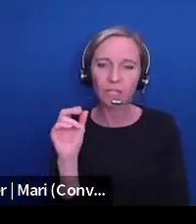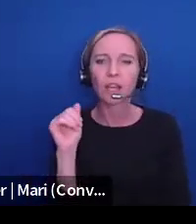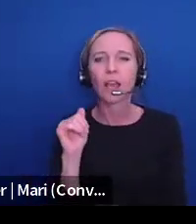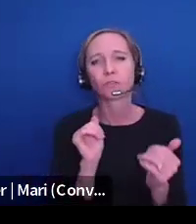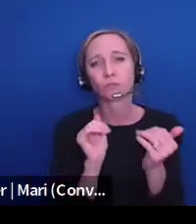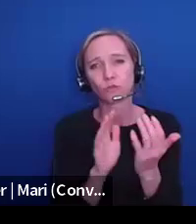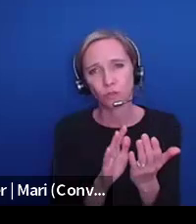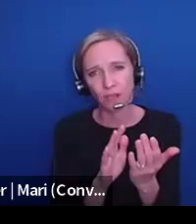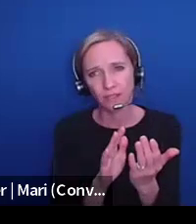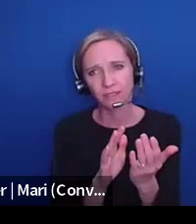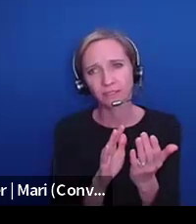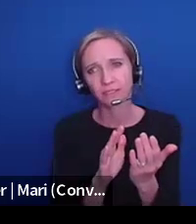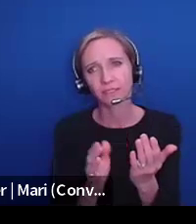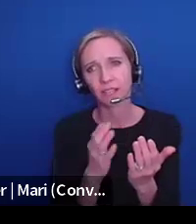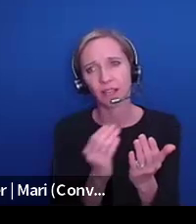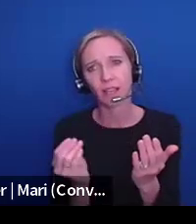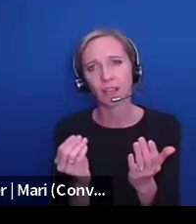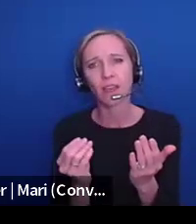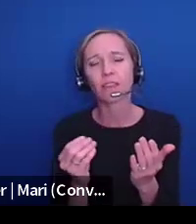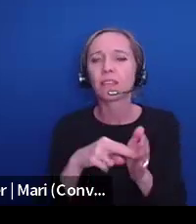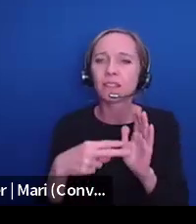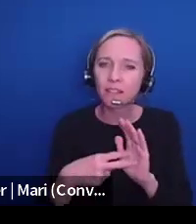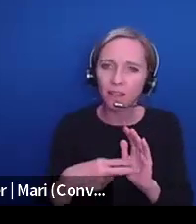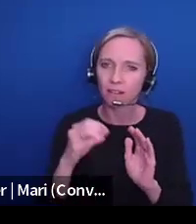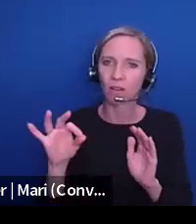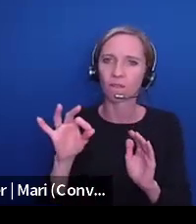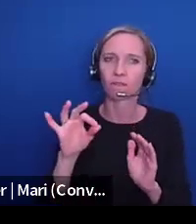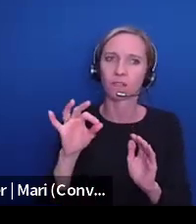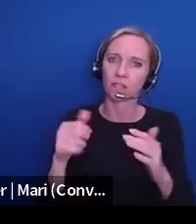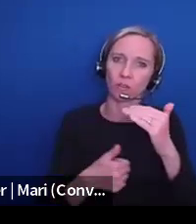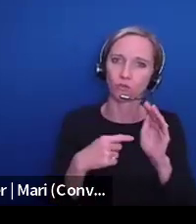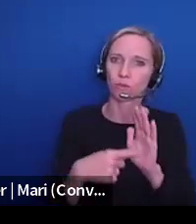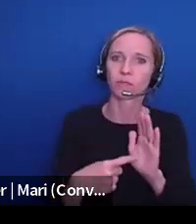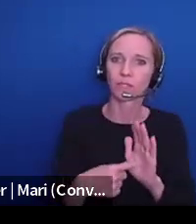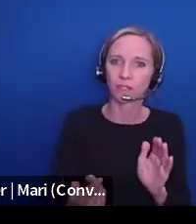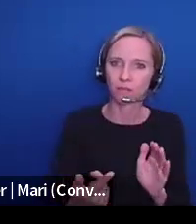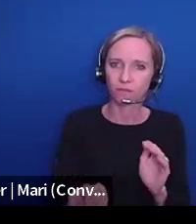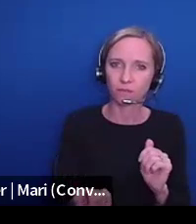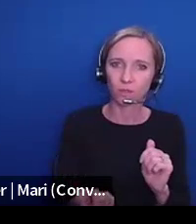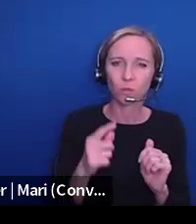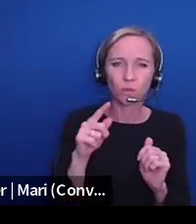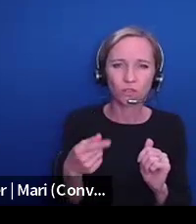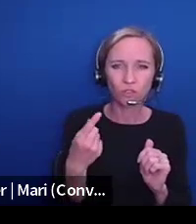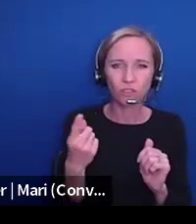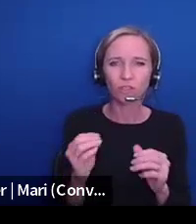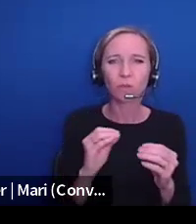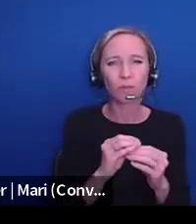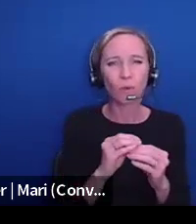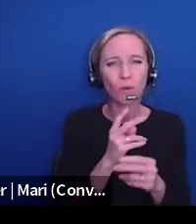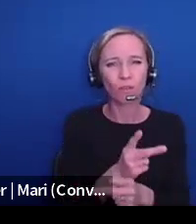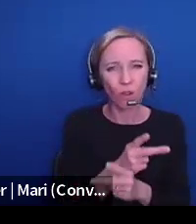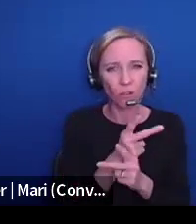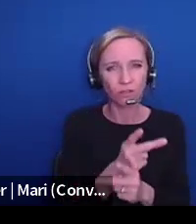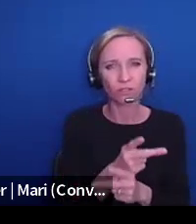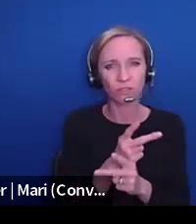address and be attentive of the underrepresented. We just have to be a little bit more cautious